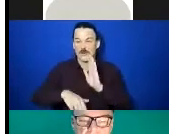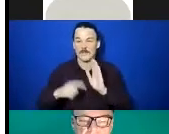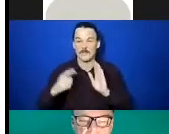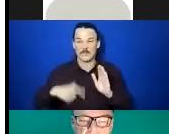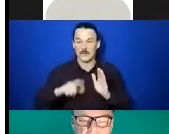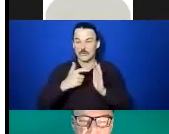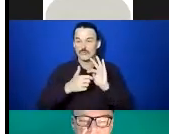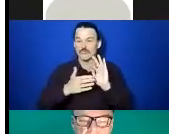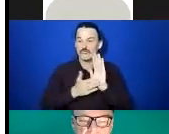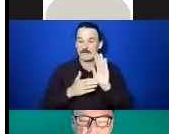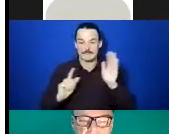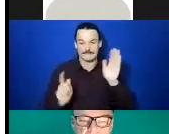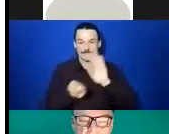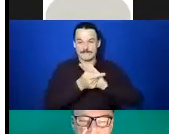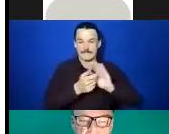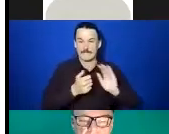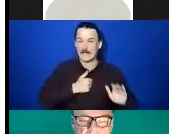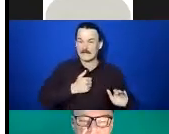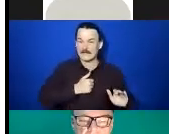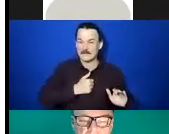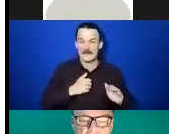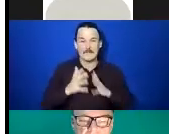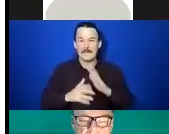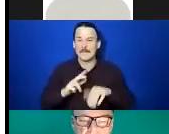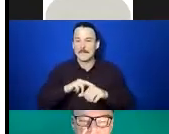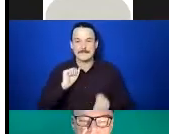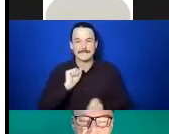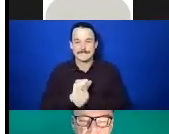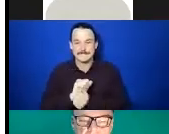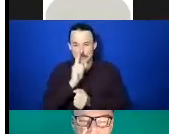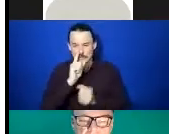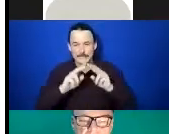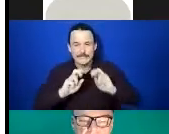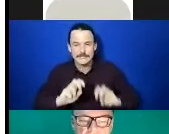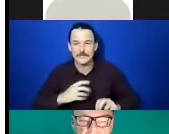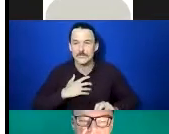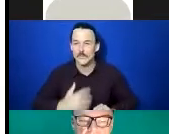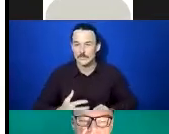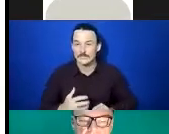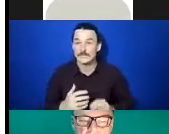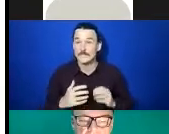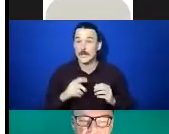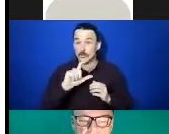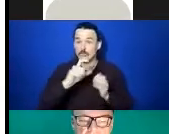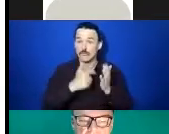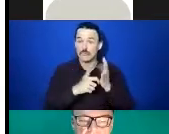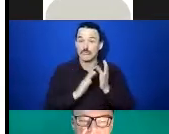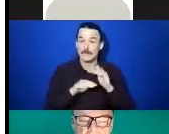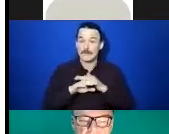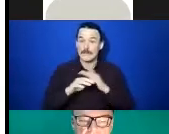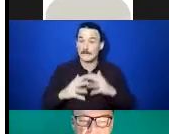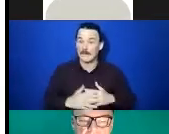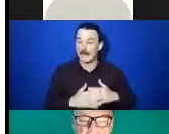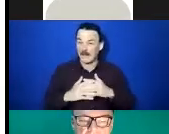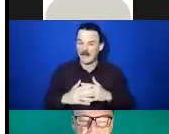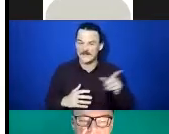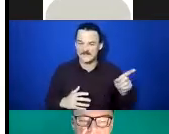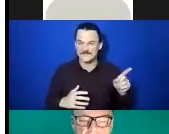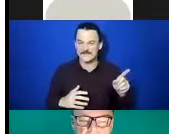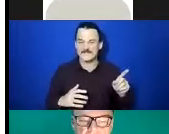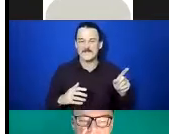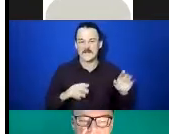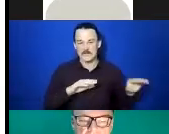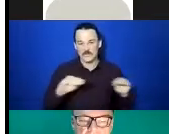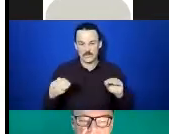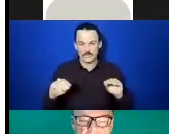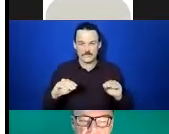any further investigation. While Cream was in America, he settled in Chicago, and he was convicted